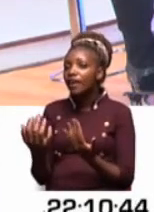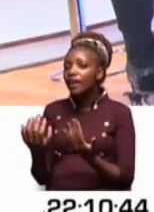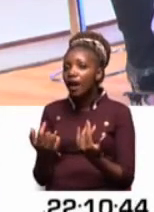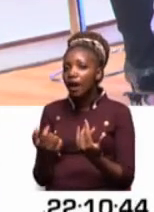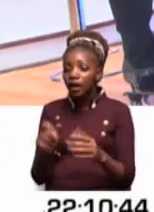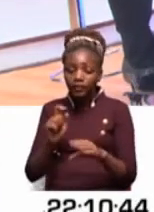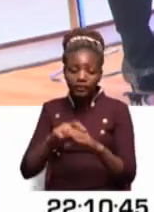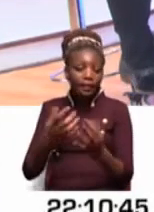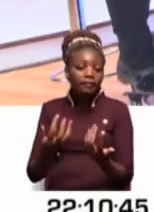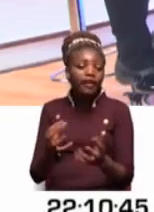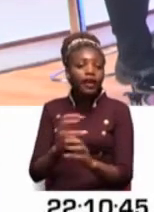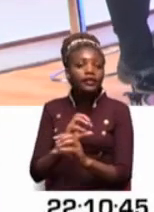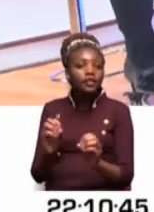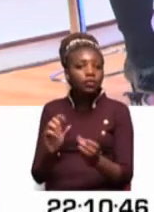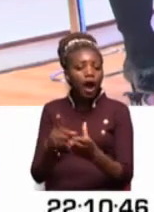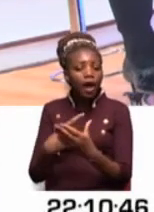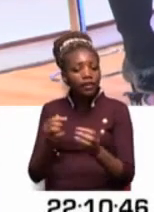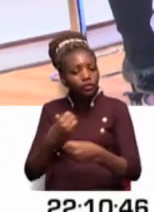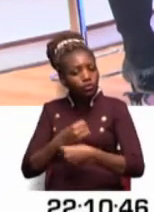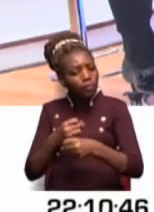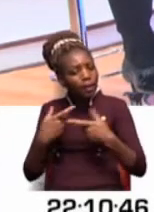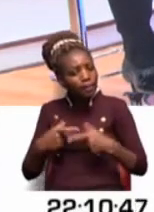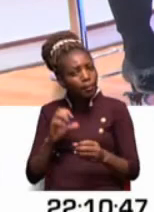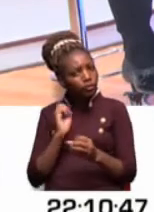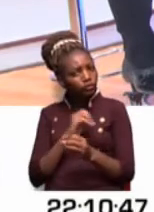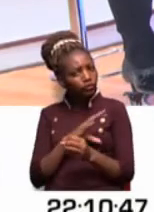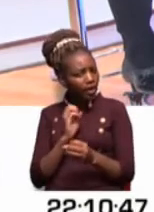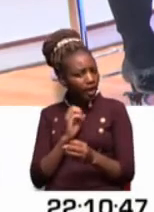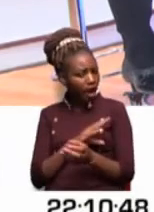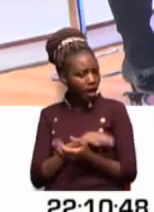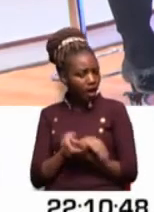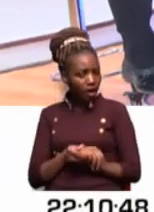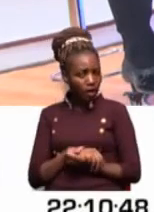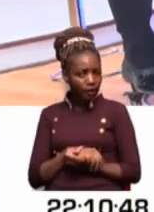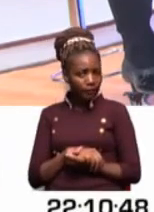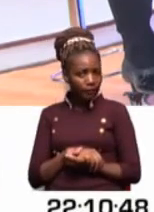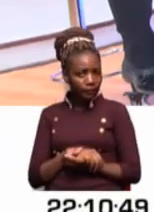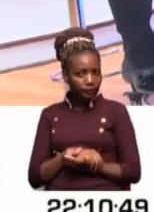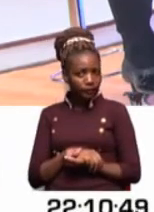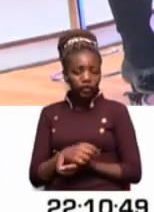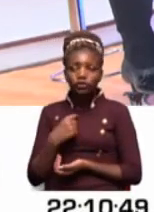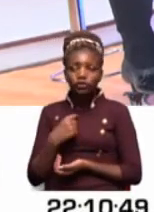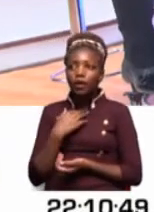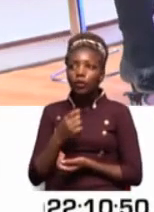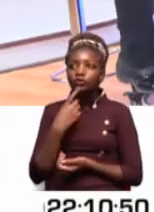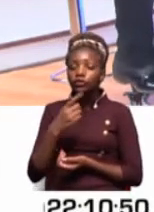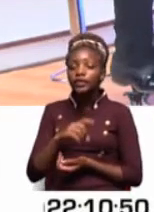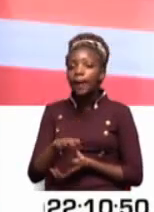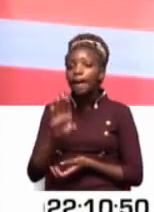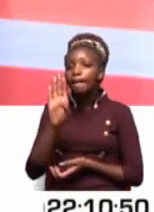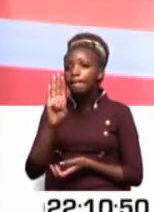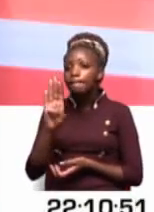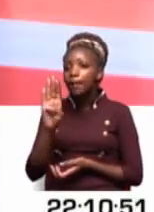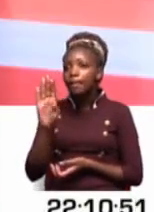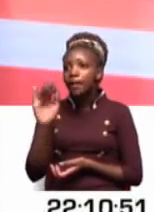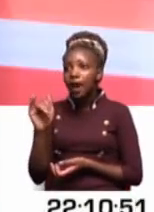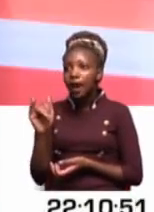scare everybody and you have young men who are scared there is fire, they will not also move out. So I want to say that BBI, and I say this